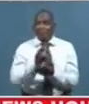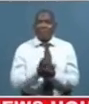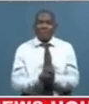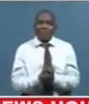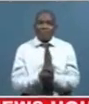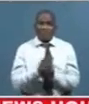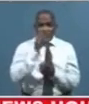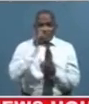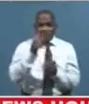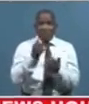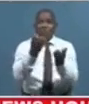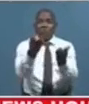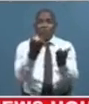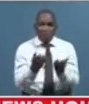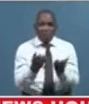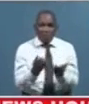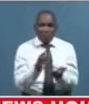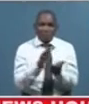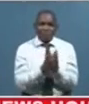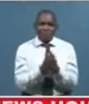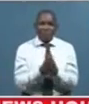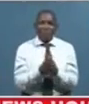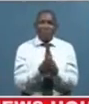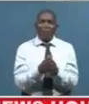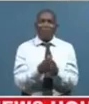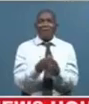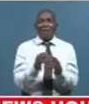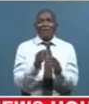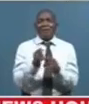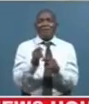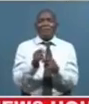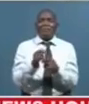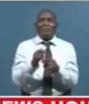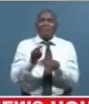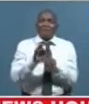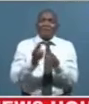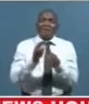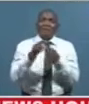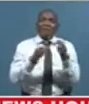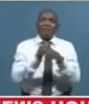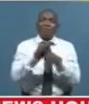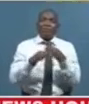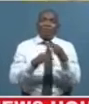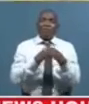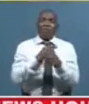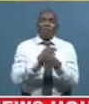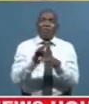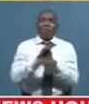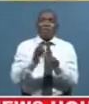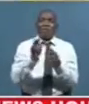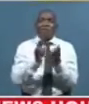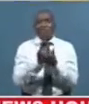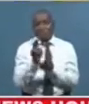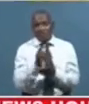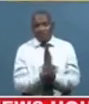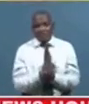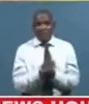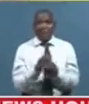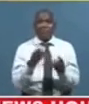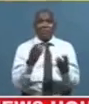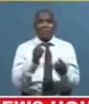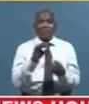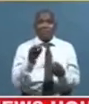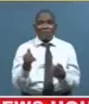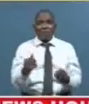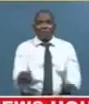to become an entrepreneurial university with a worldwide acclaim. Central to this quest